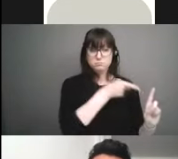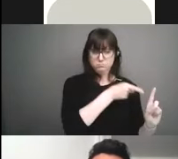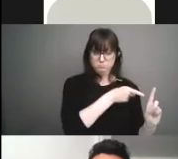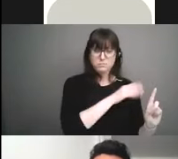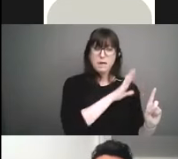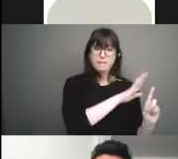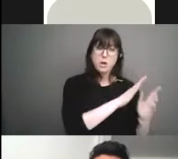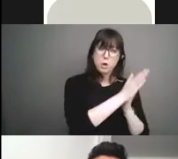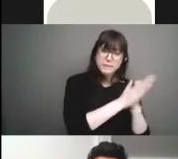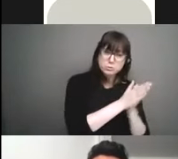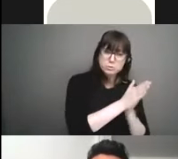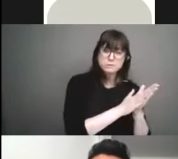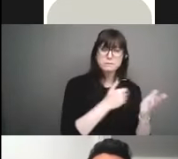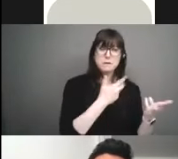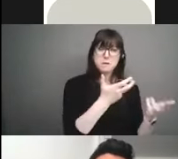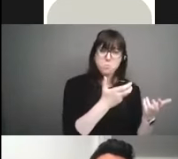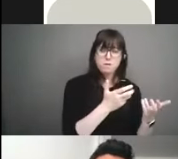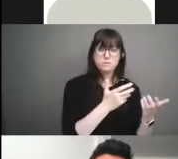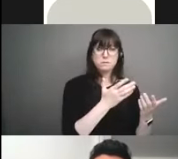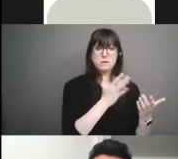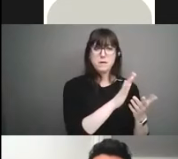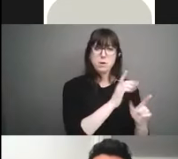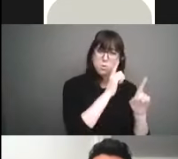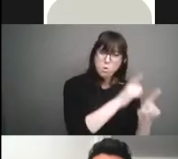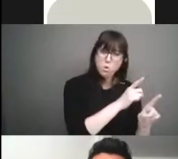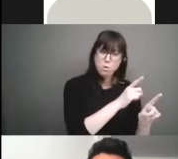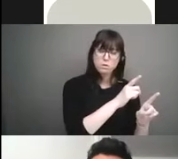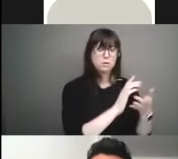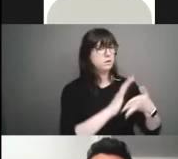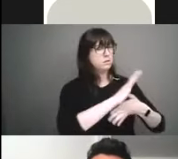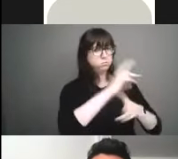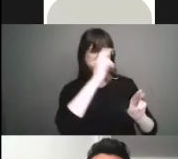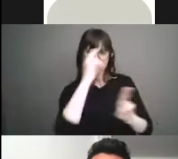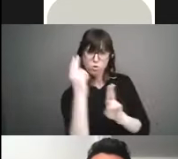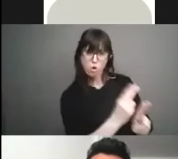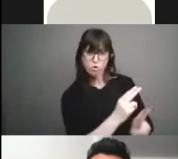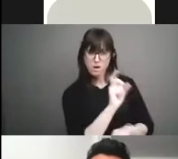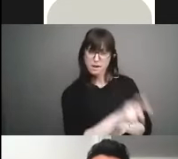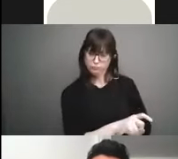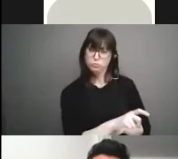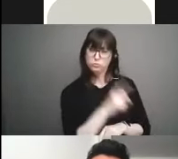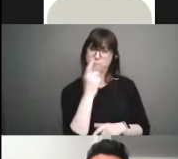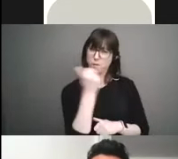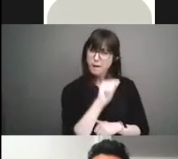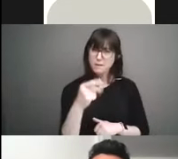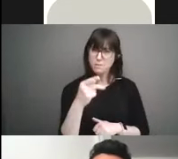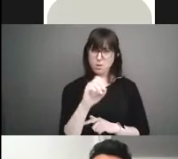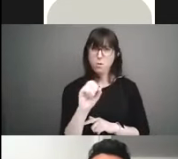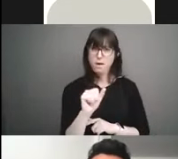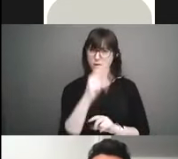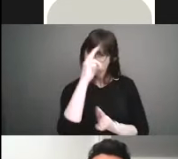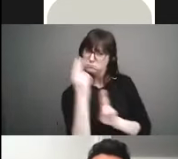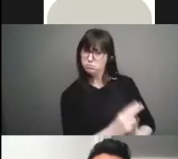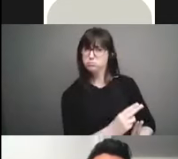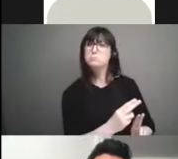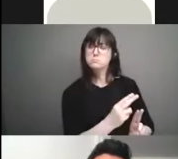and interest should be the number one priority for an attorney when they're acting. So always make sure that the decisions